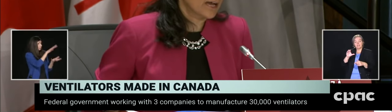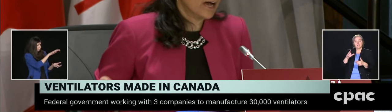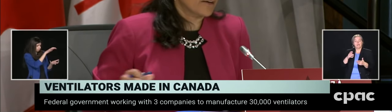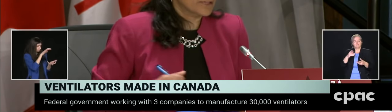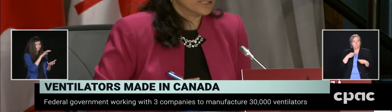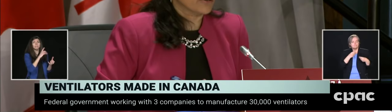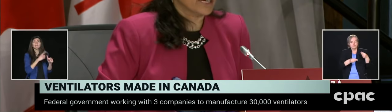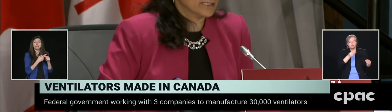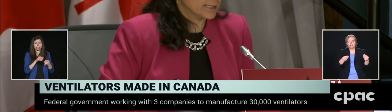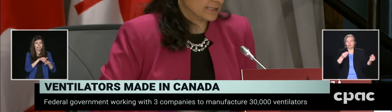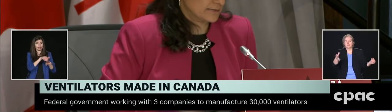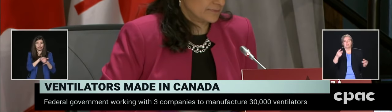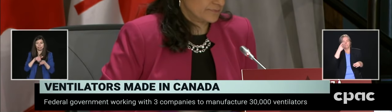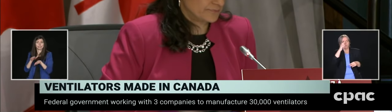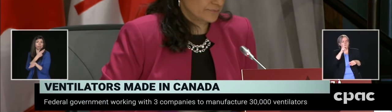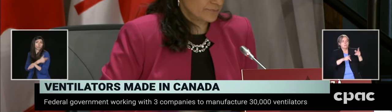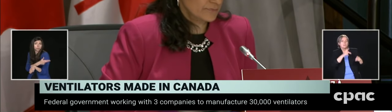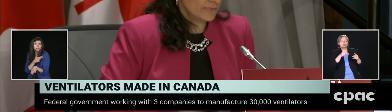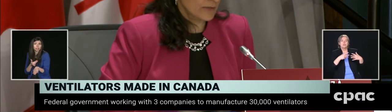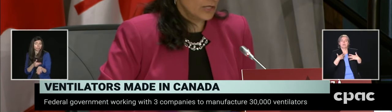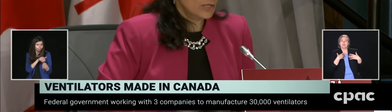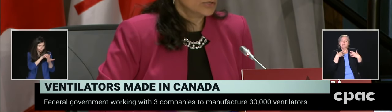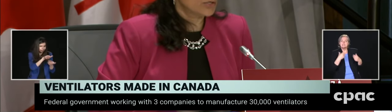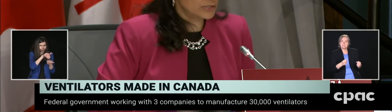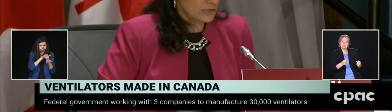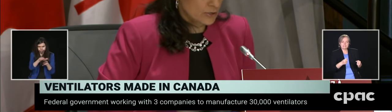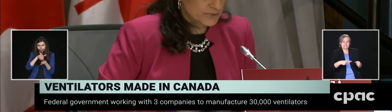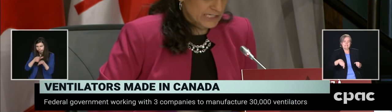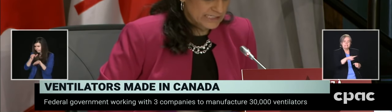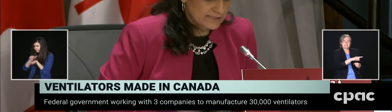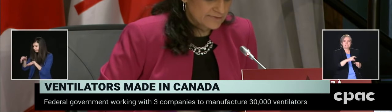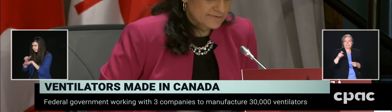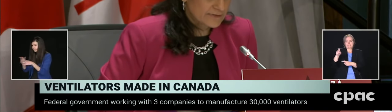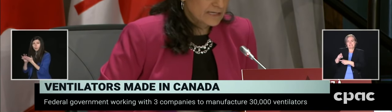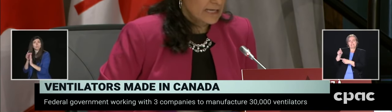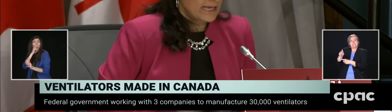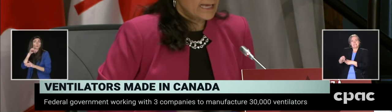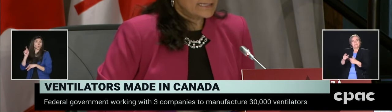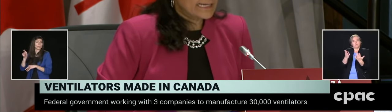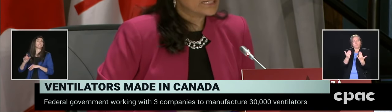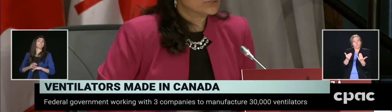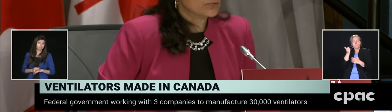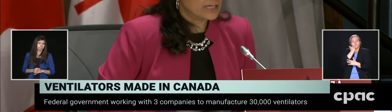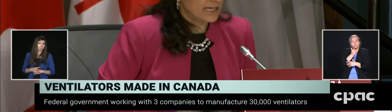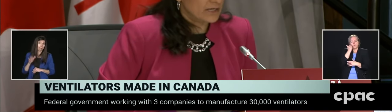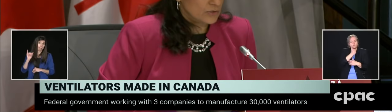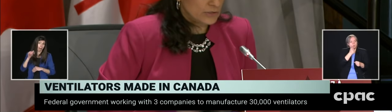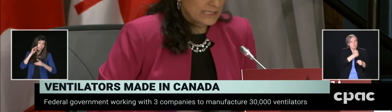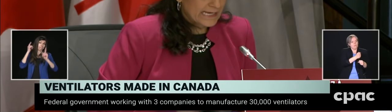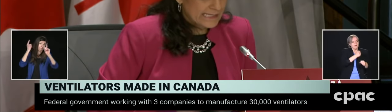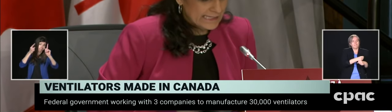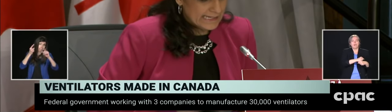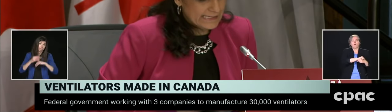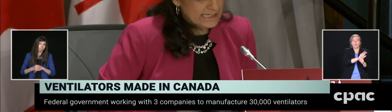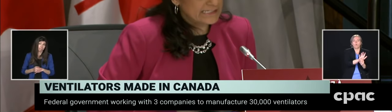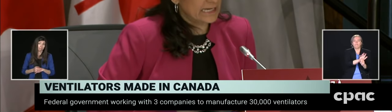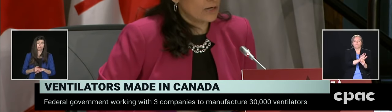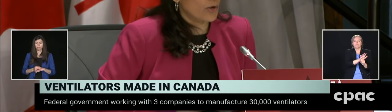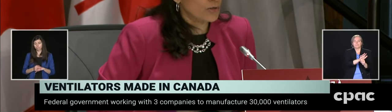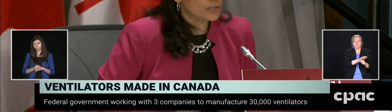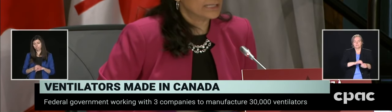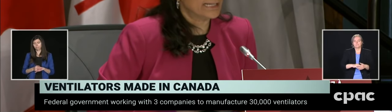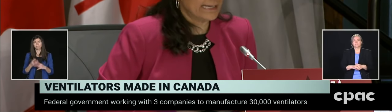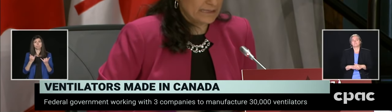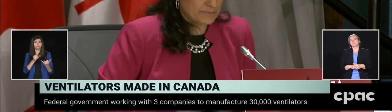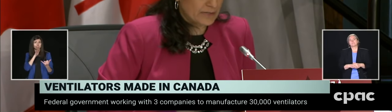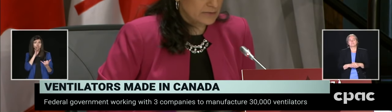lines of this crisis. Notre objectif est d'assurer que les Canadiens